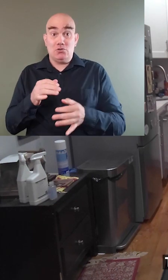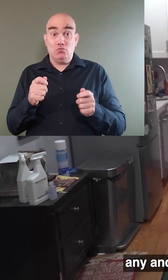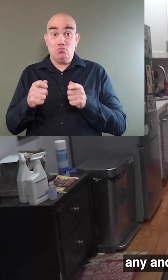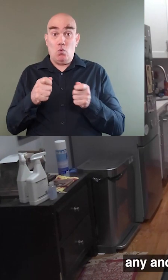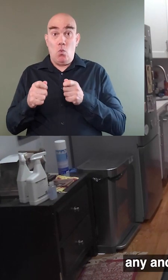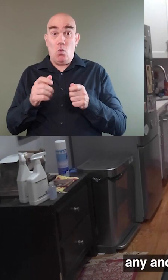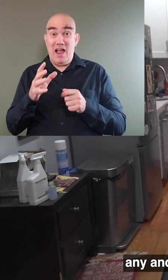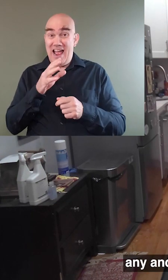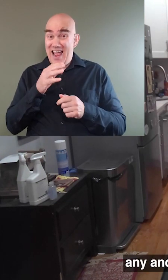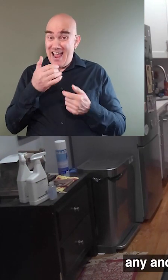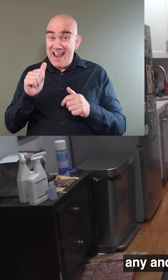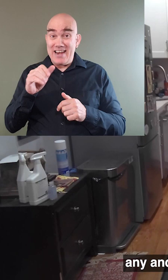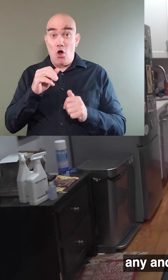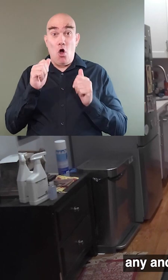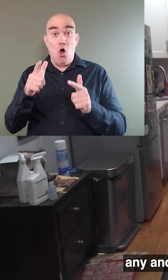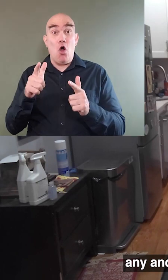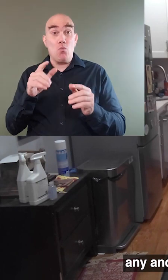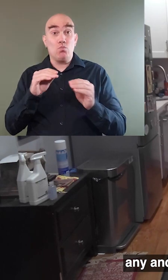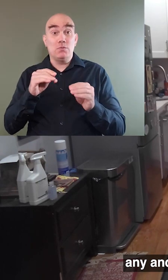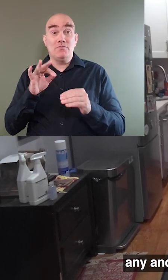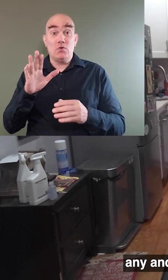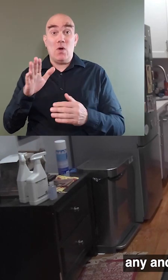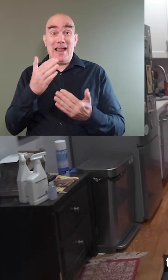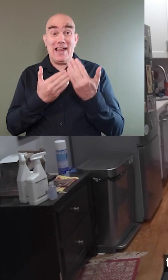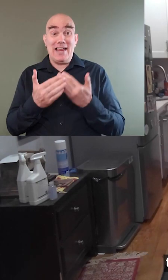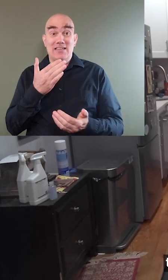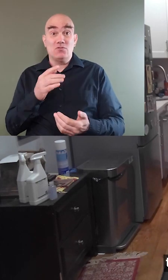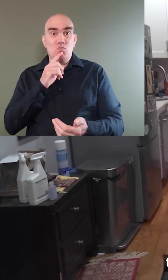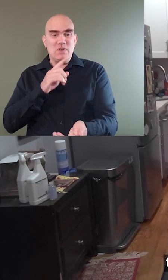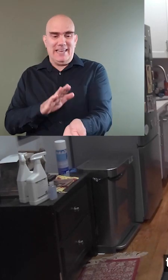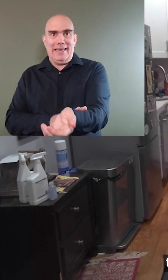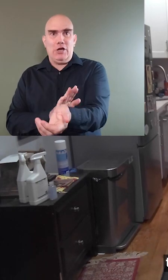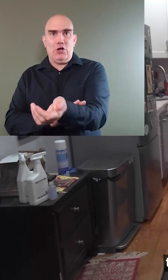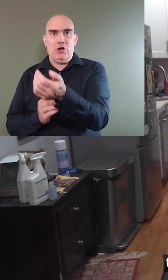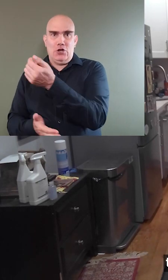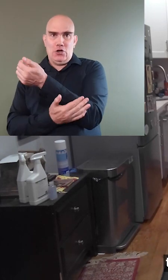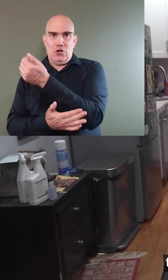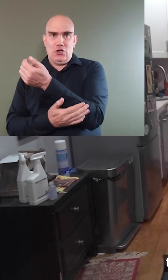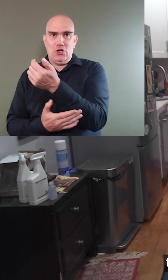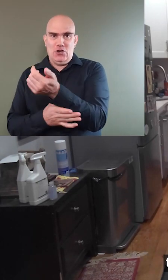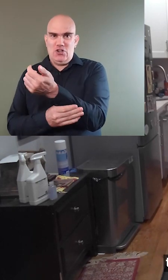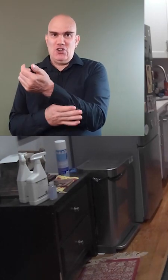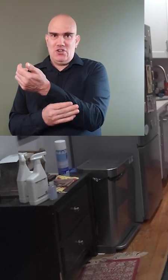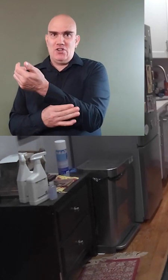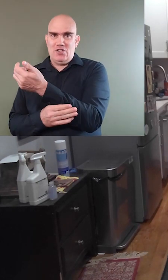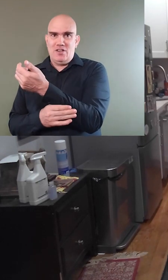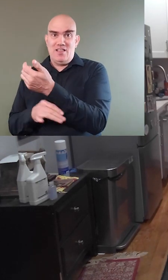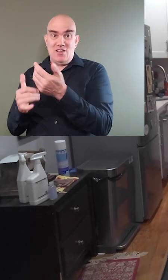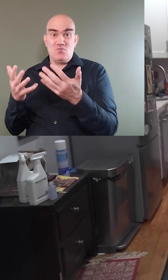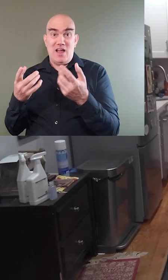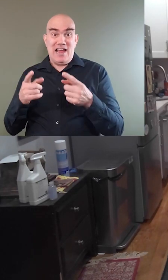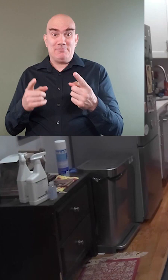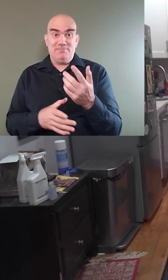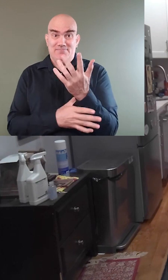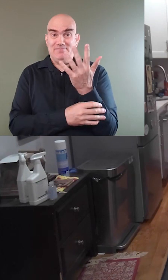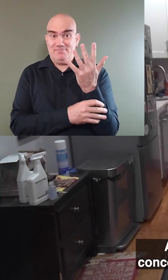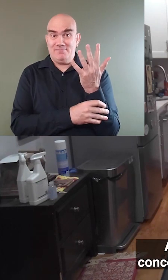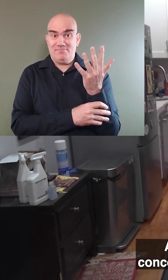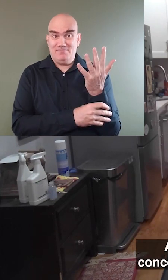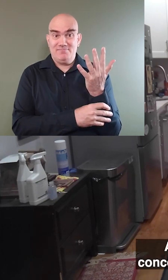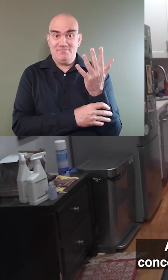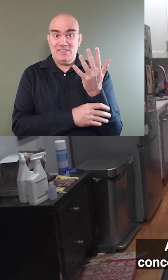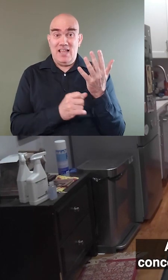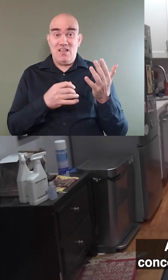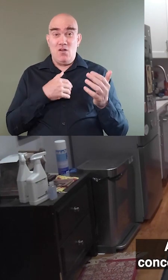control any and all movements of your hands, they're in your forearms. That's what's going on. And